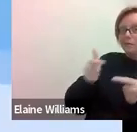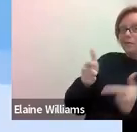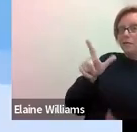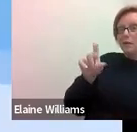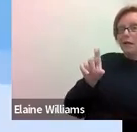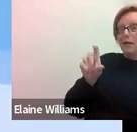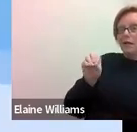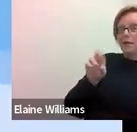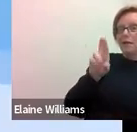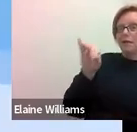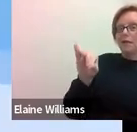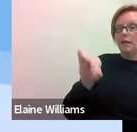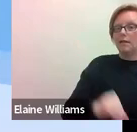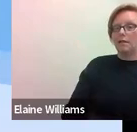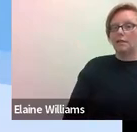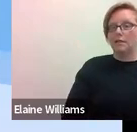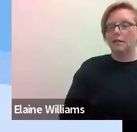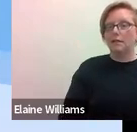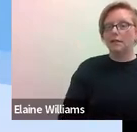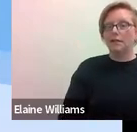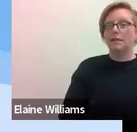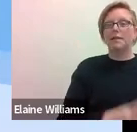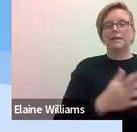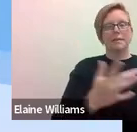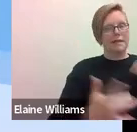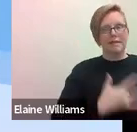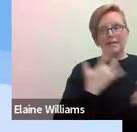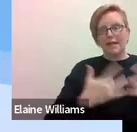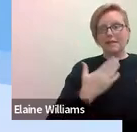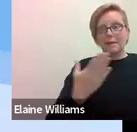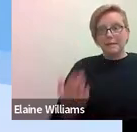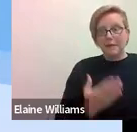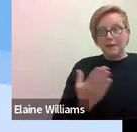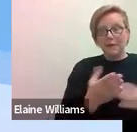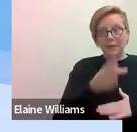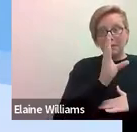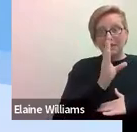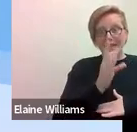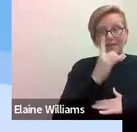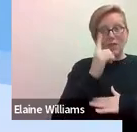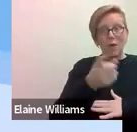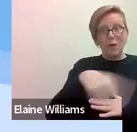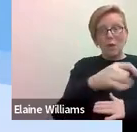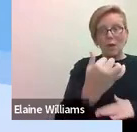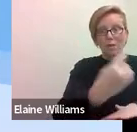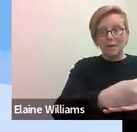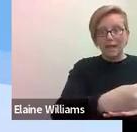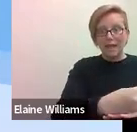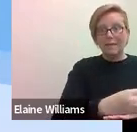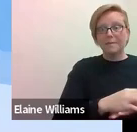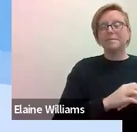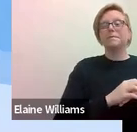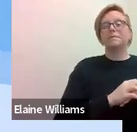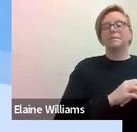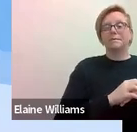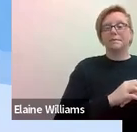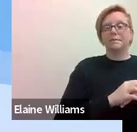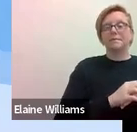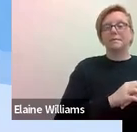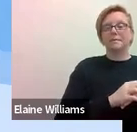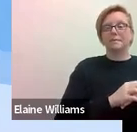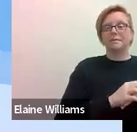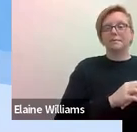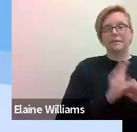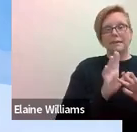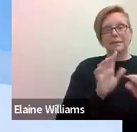Sure. Thanks so much for having me, Colette. Very excited to be presenting this information today. Let me